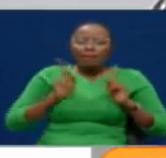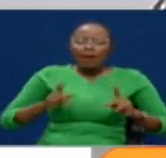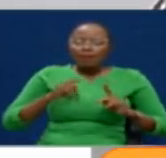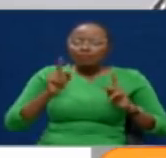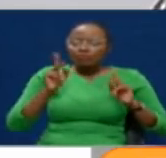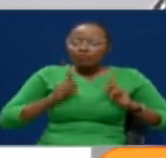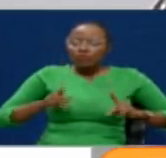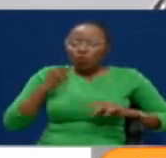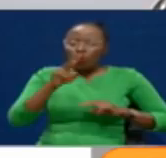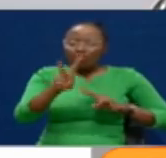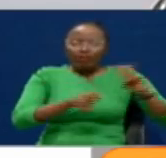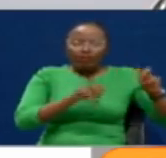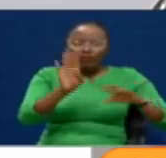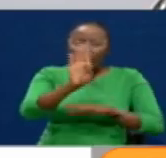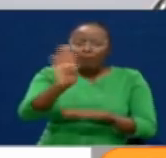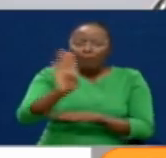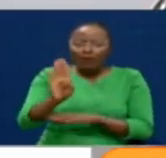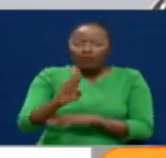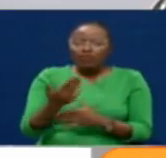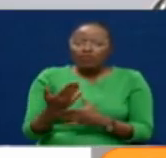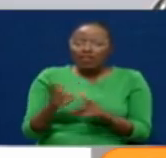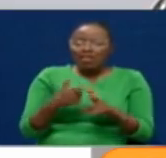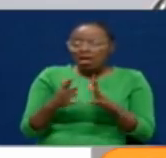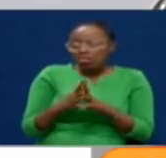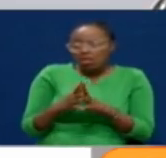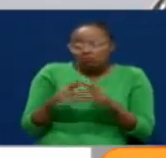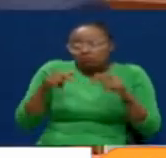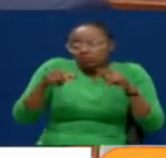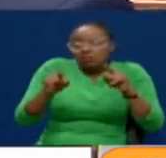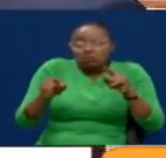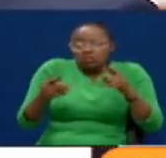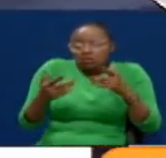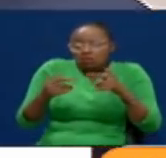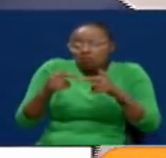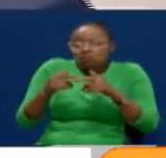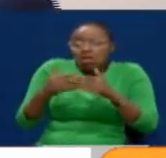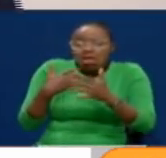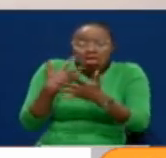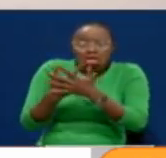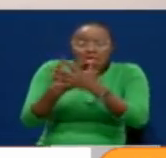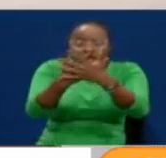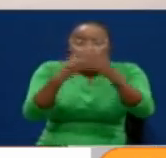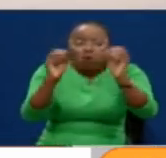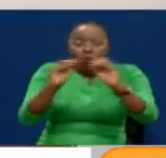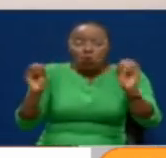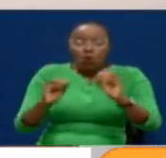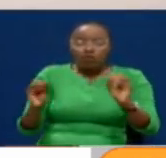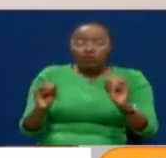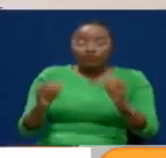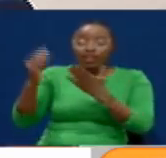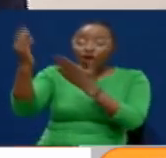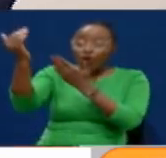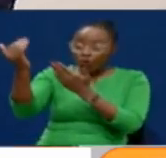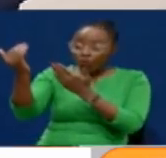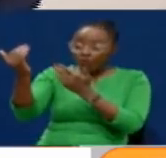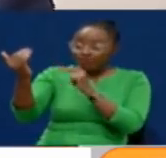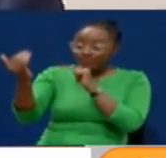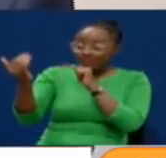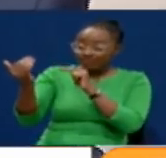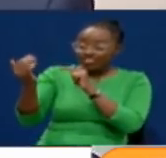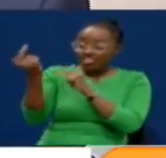steal billions and seemingly get away with it? You know, hope is the most important ingredient for any